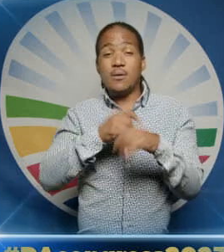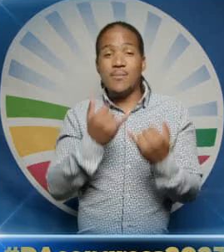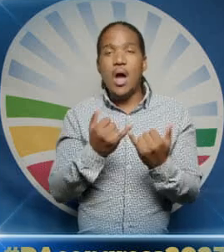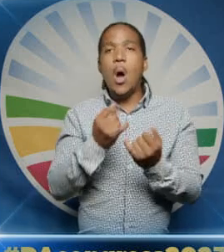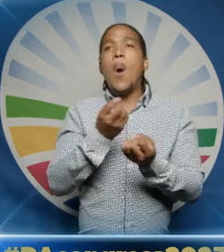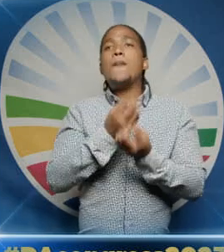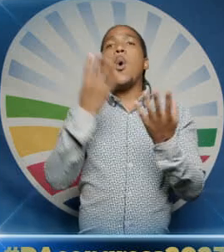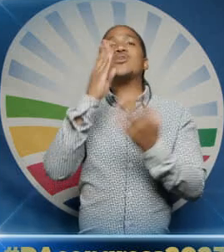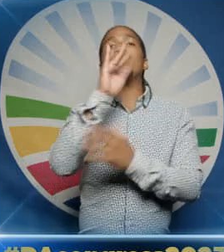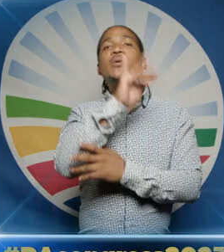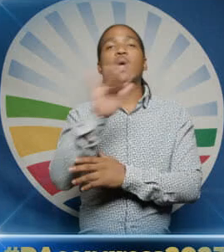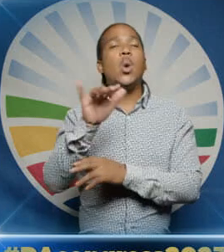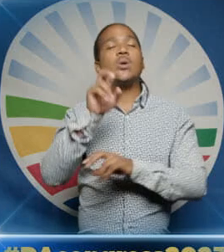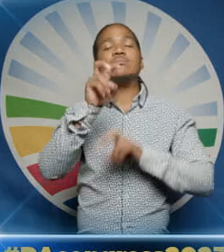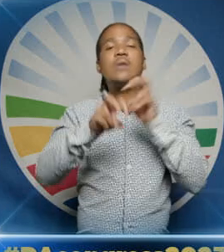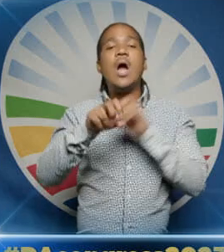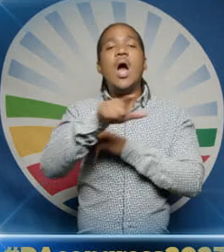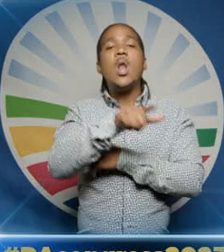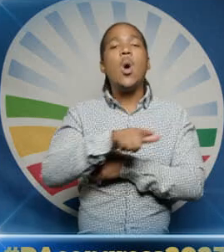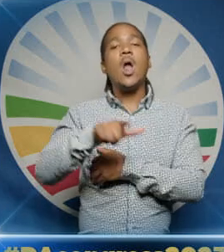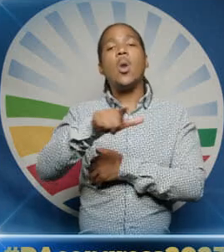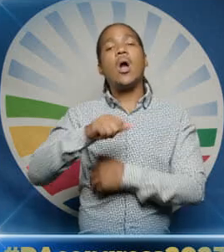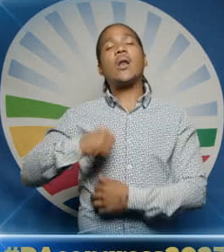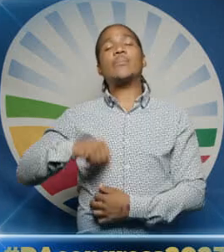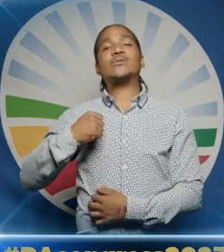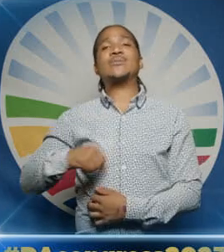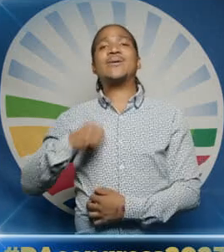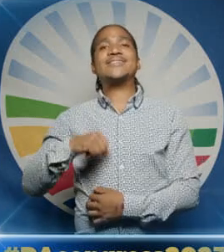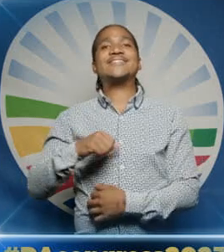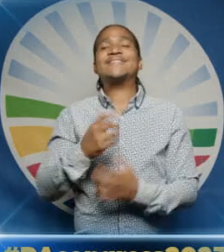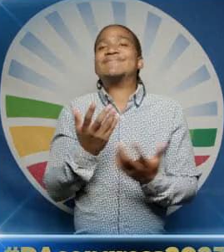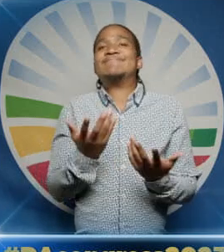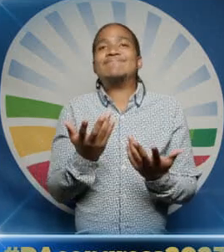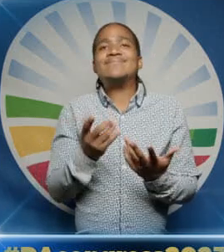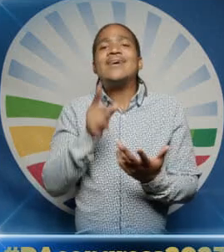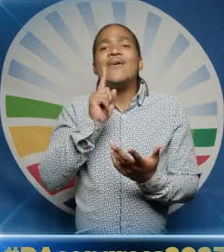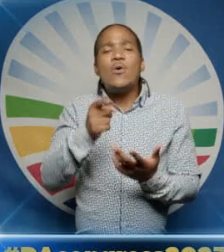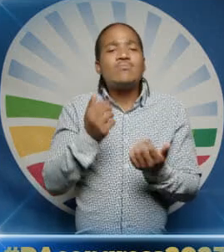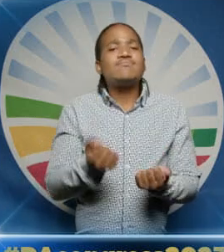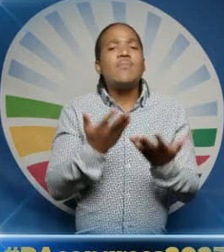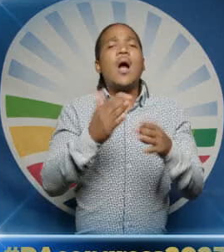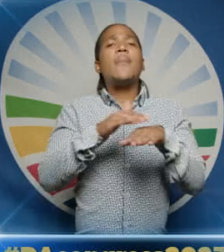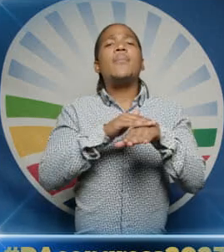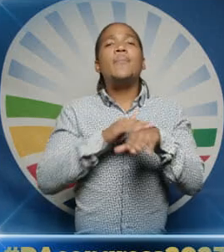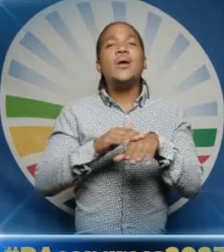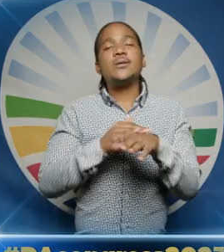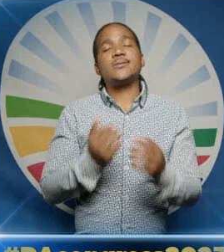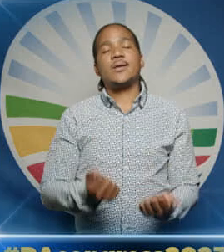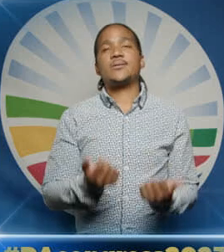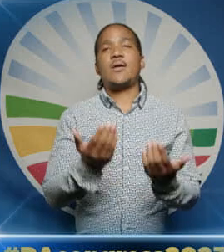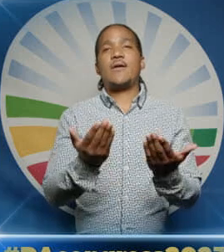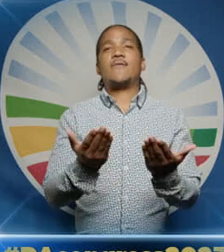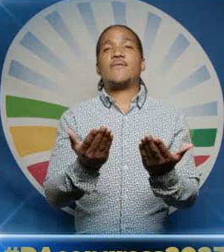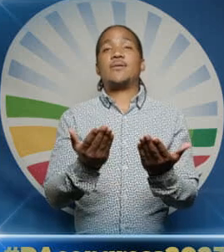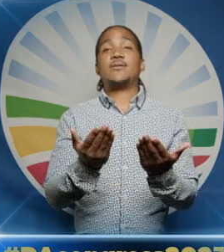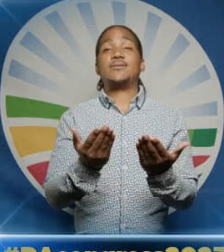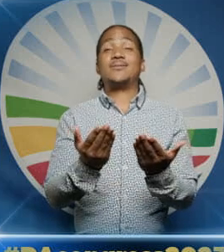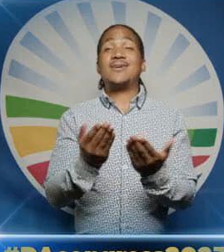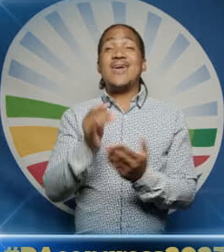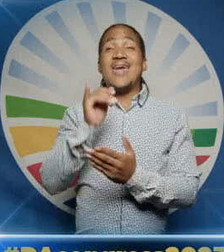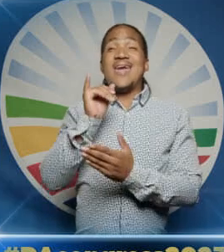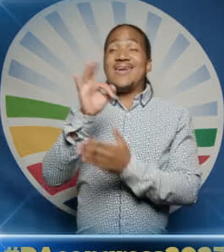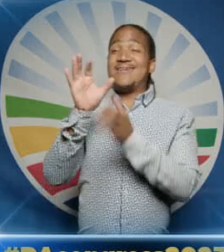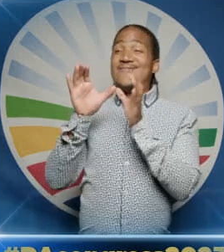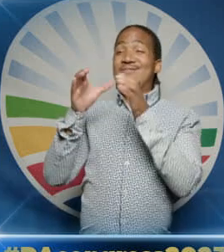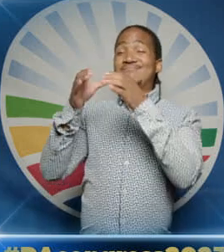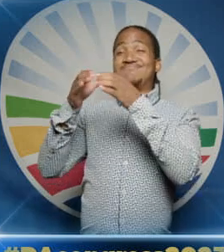have been stolen in local municipalities and metros instead of providing basic services. If a party can steal